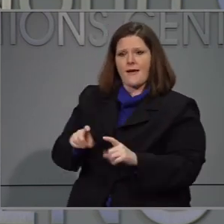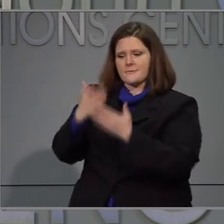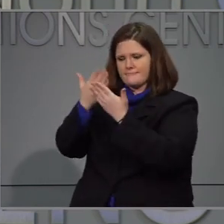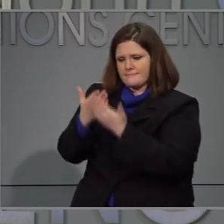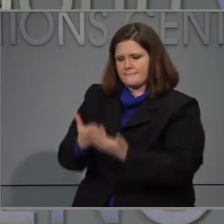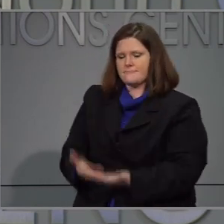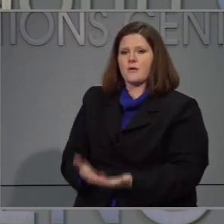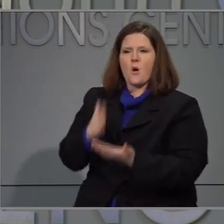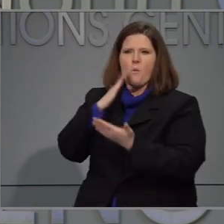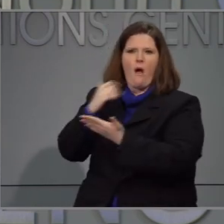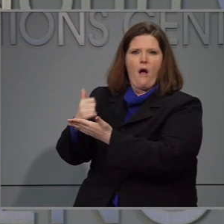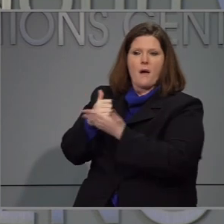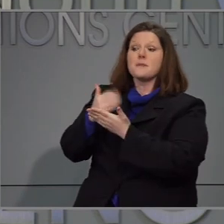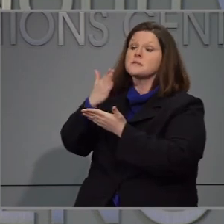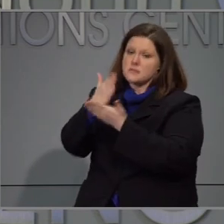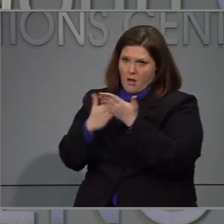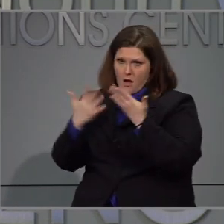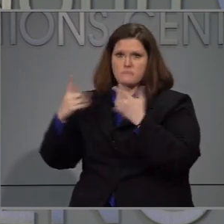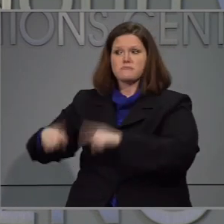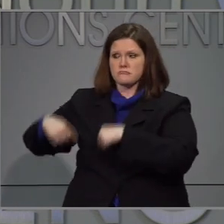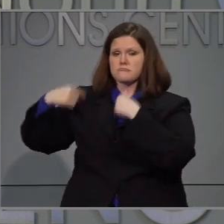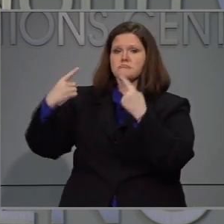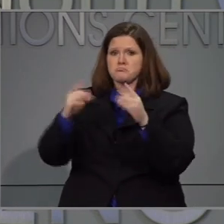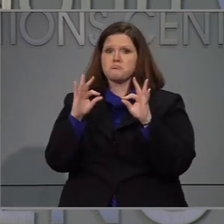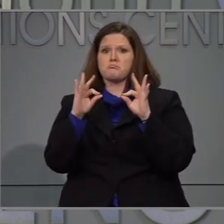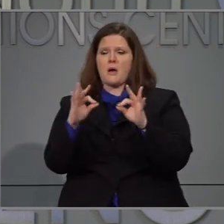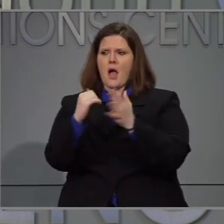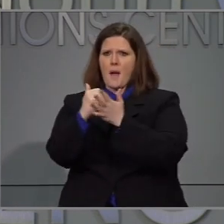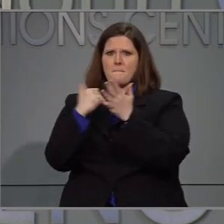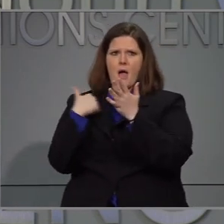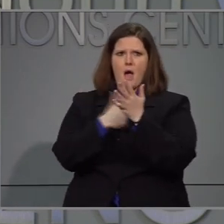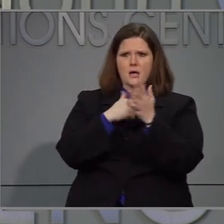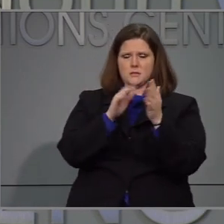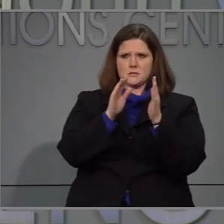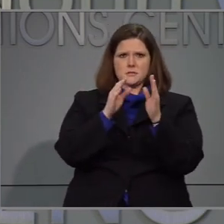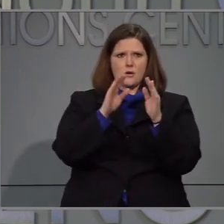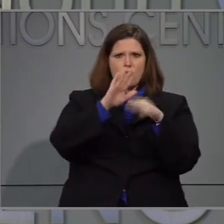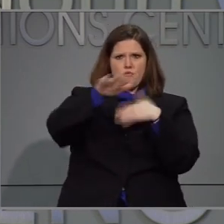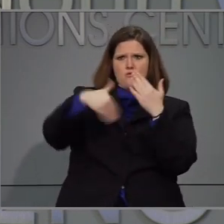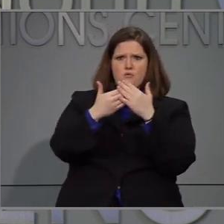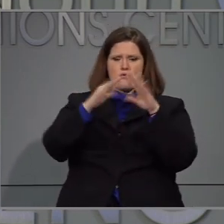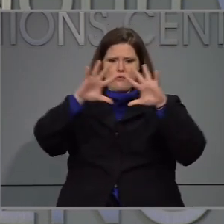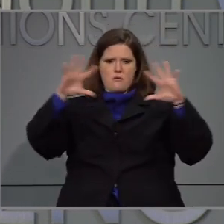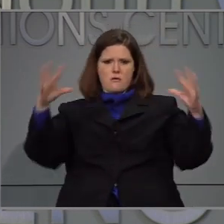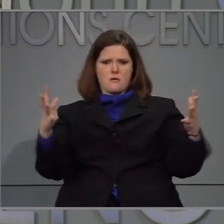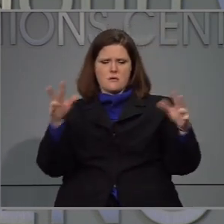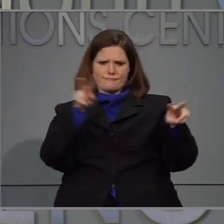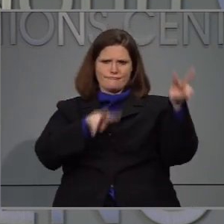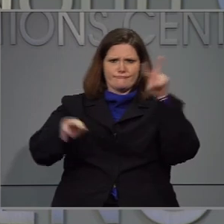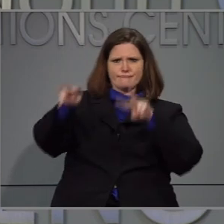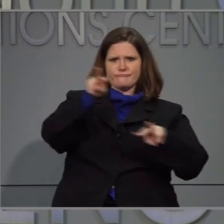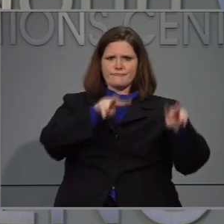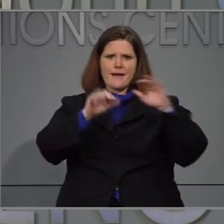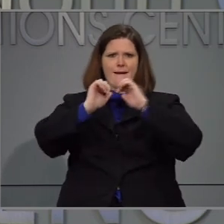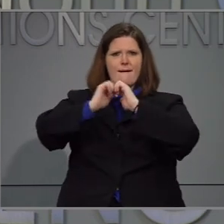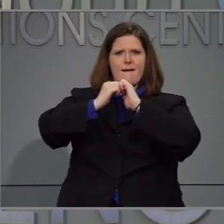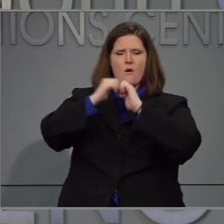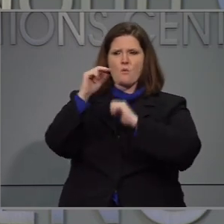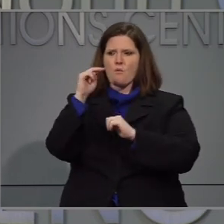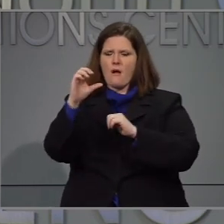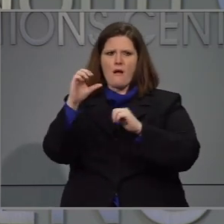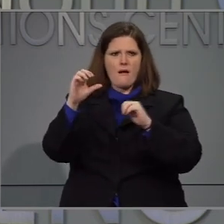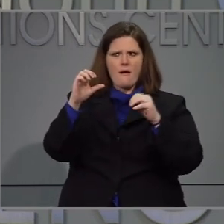to provide us a broader overview of where we are in this pandemic, and it will be